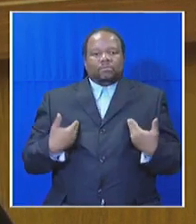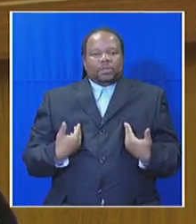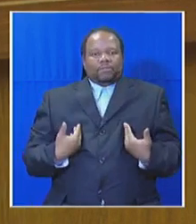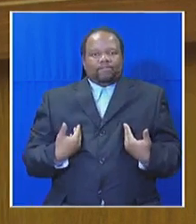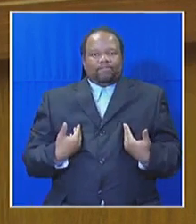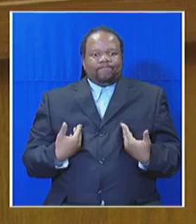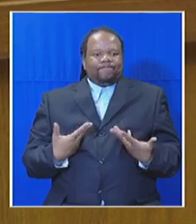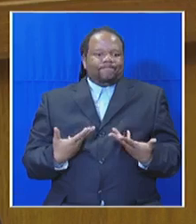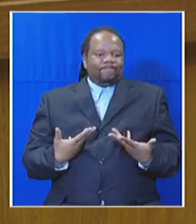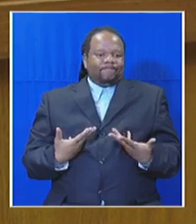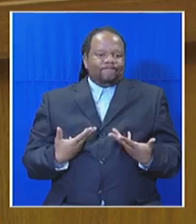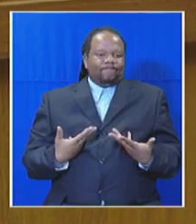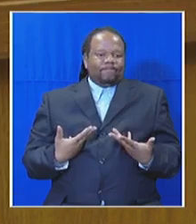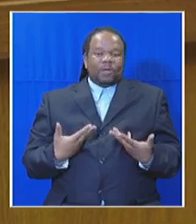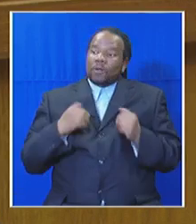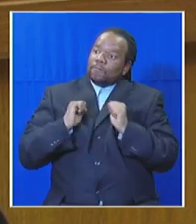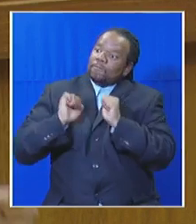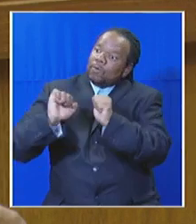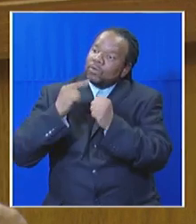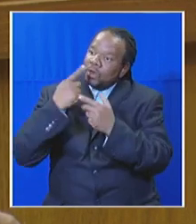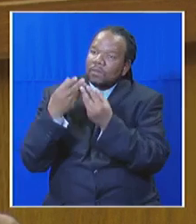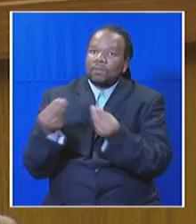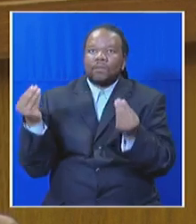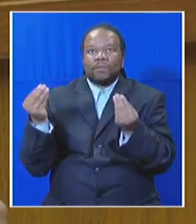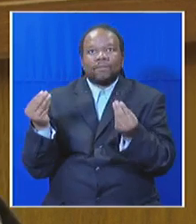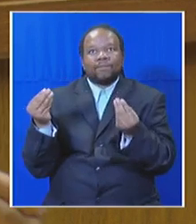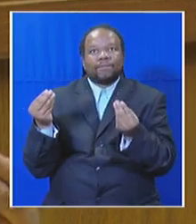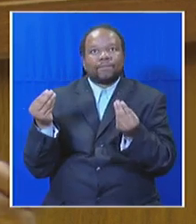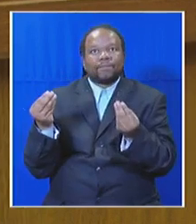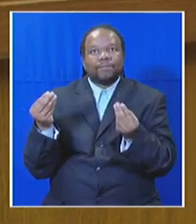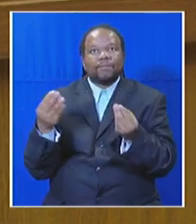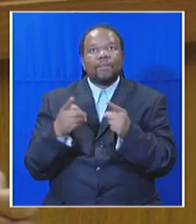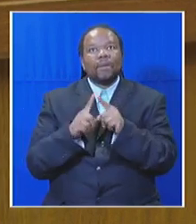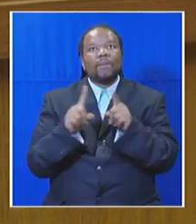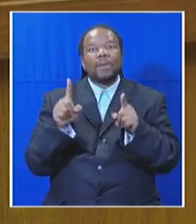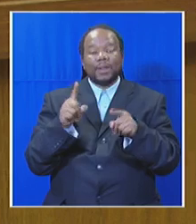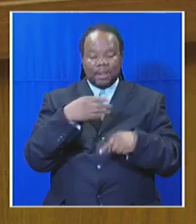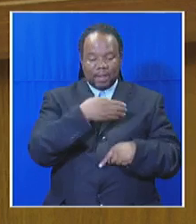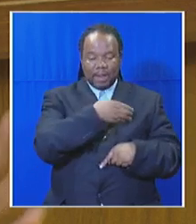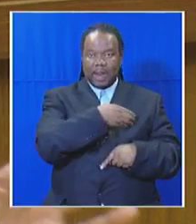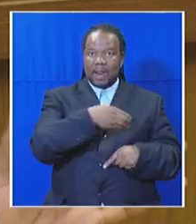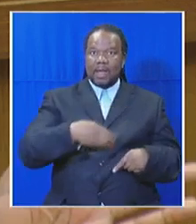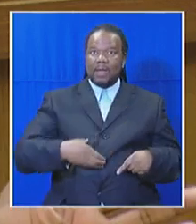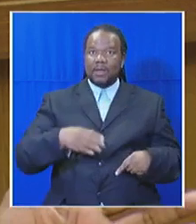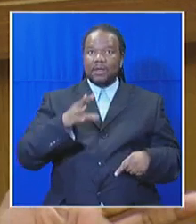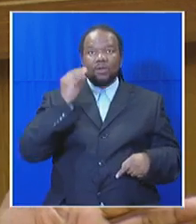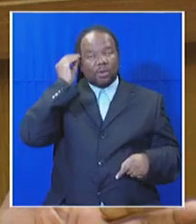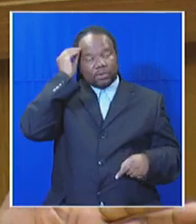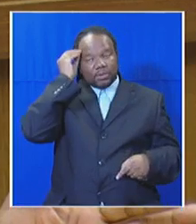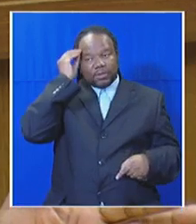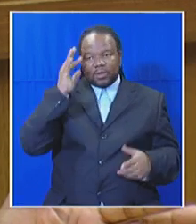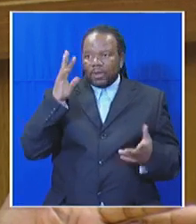efforts of participating as an African to find an African solution, an African leader is not interested in that one, that becomes